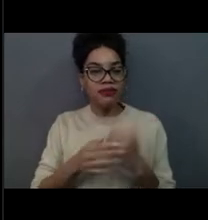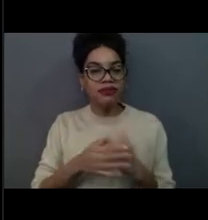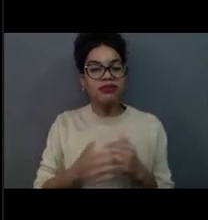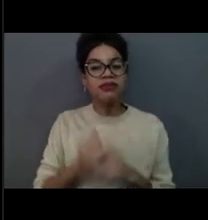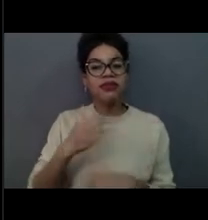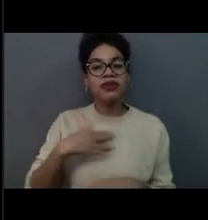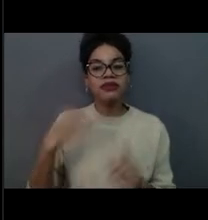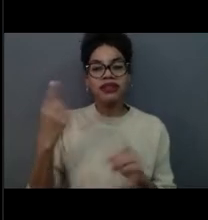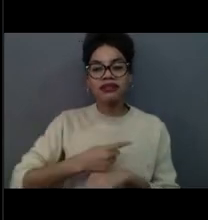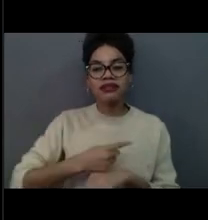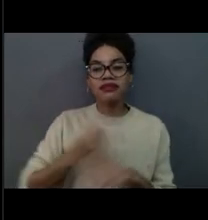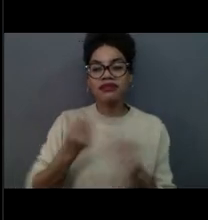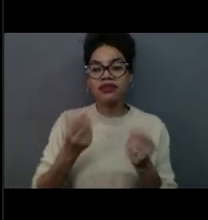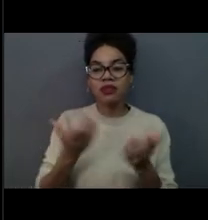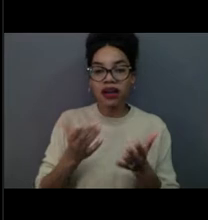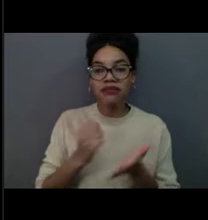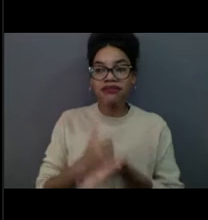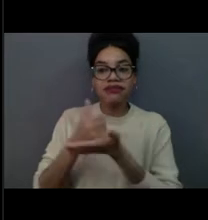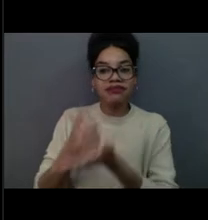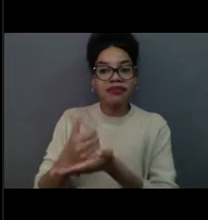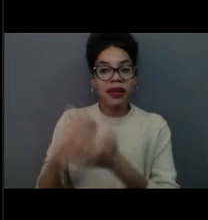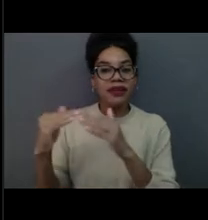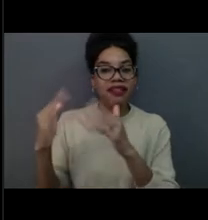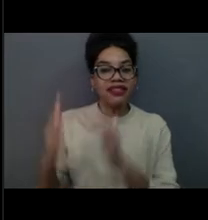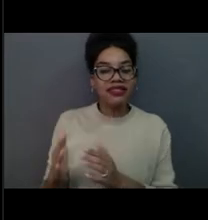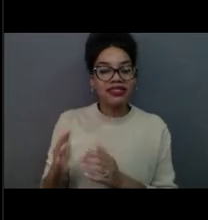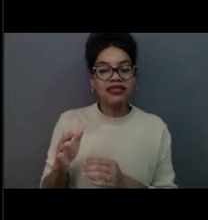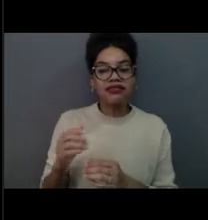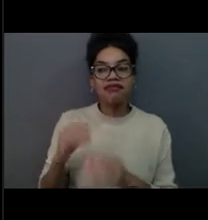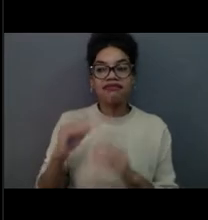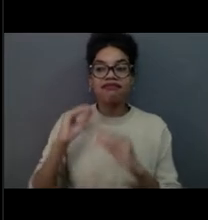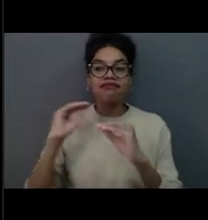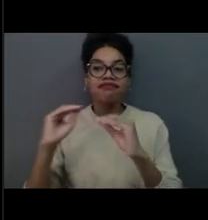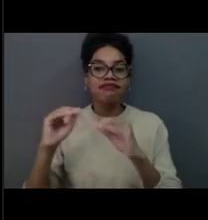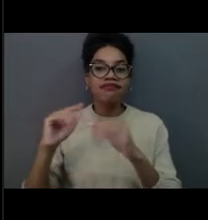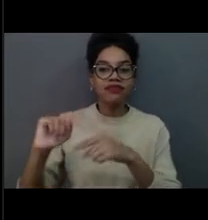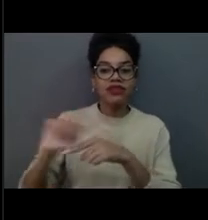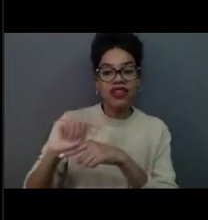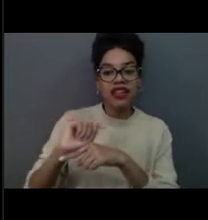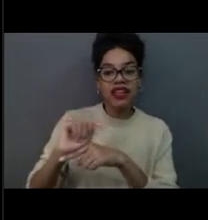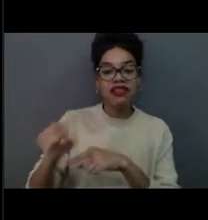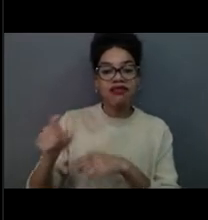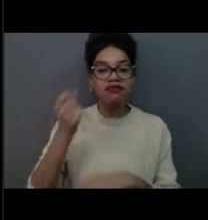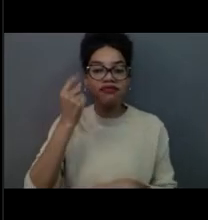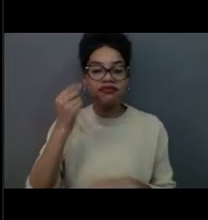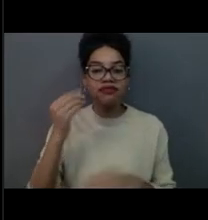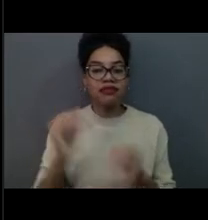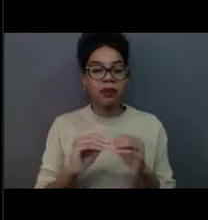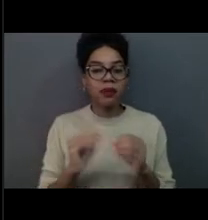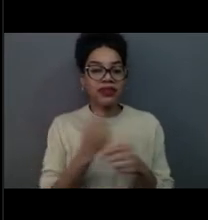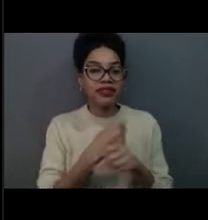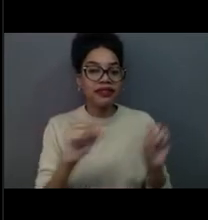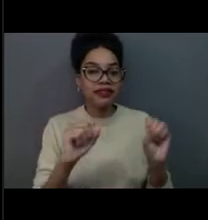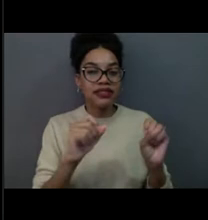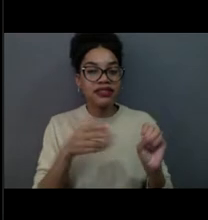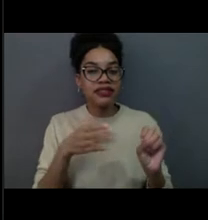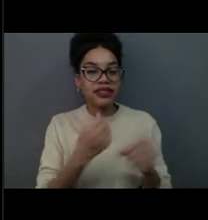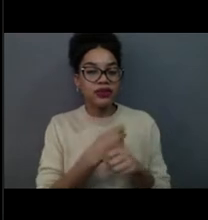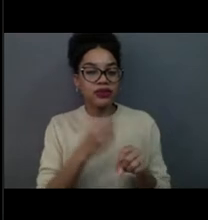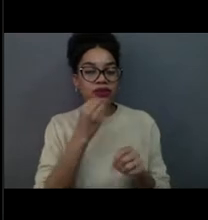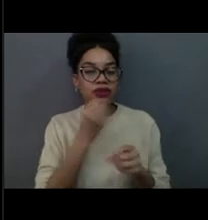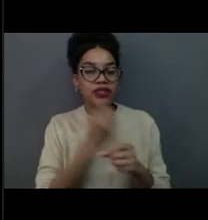to help them better understand seafood safety and sensory and development and, you know, moving forward progress